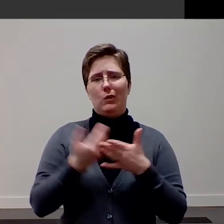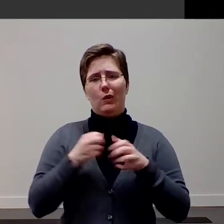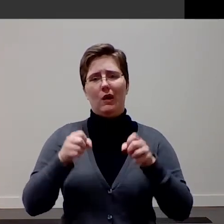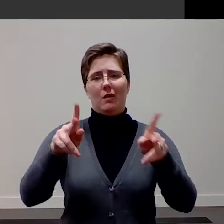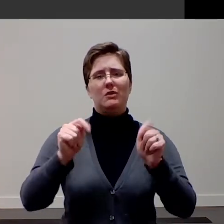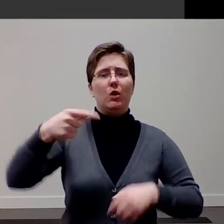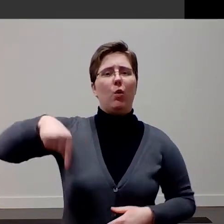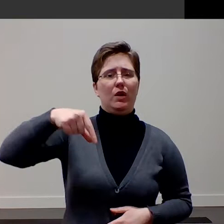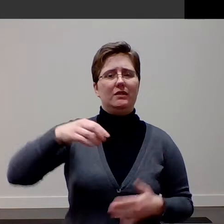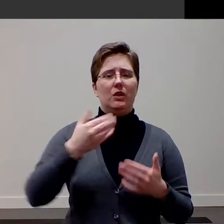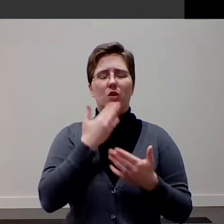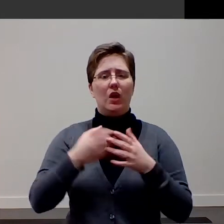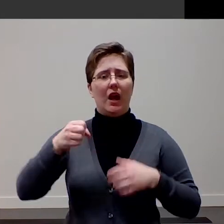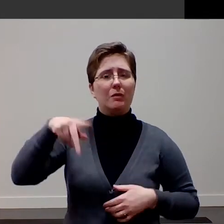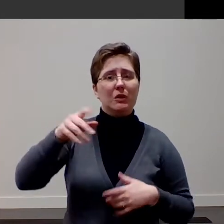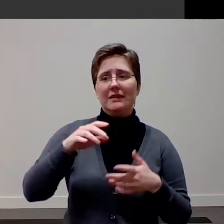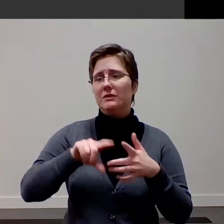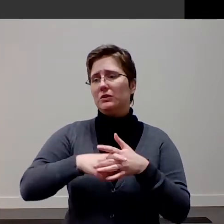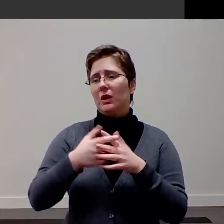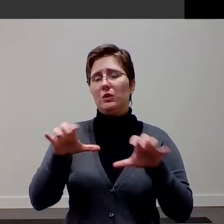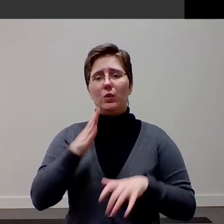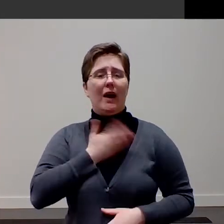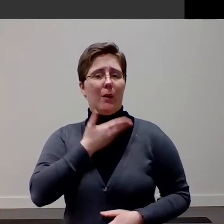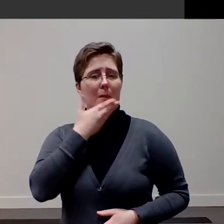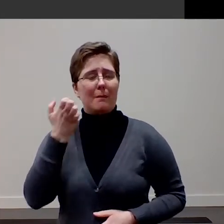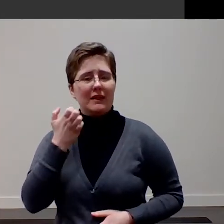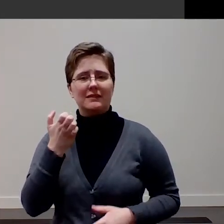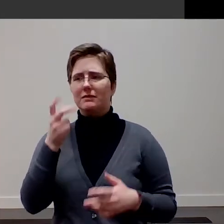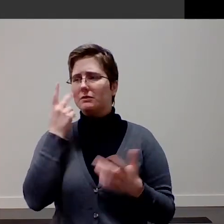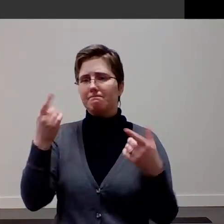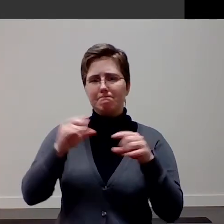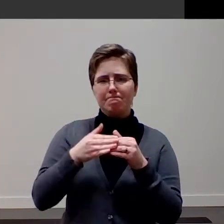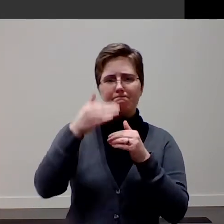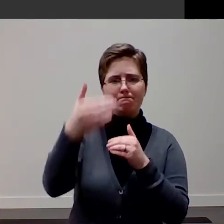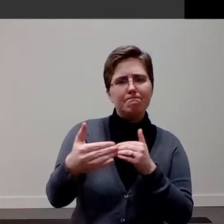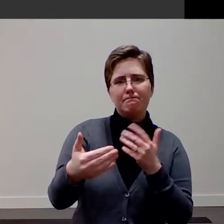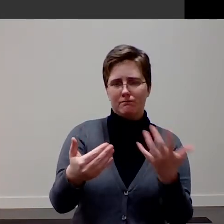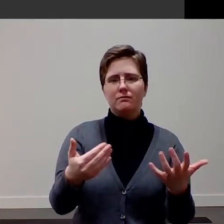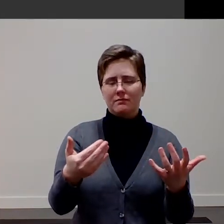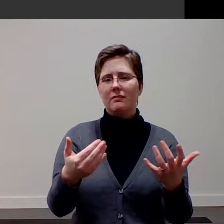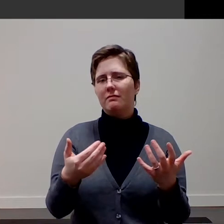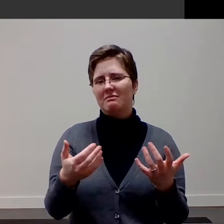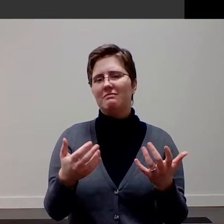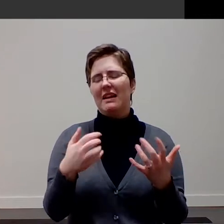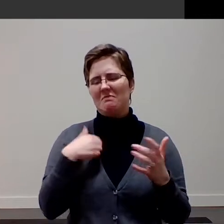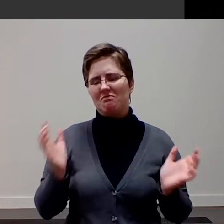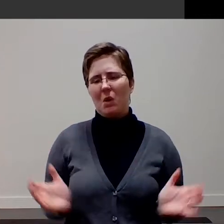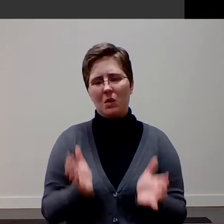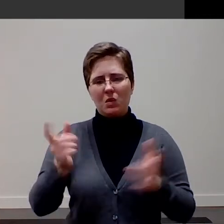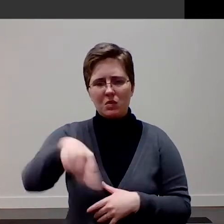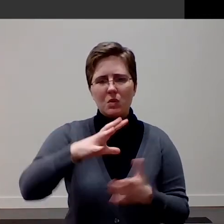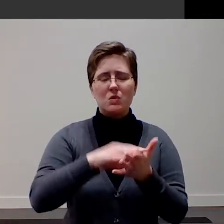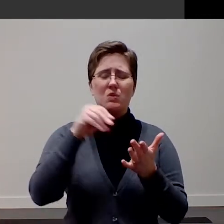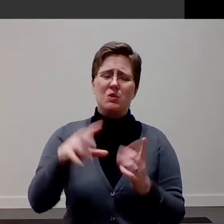to start fresh and do our best and see, you know, where things go from here. And I would encourage